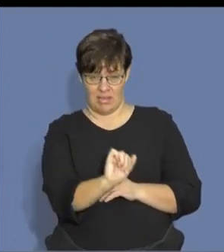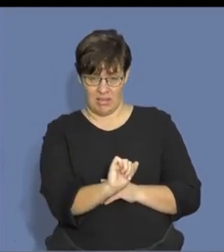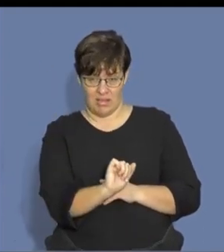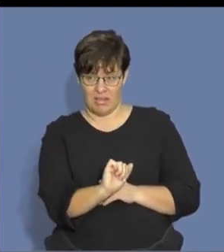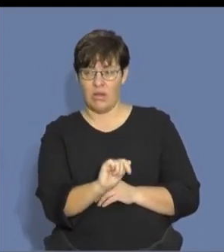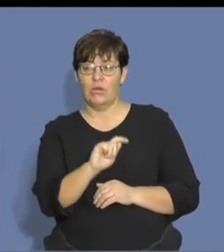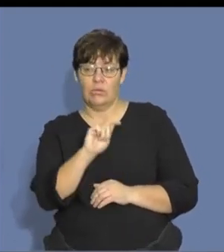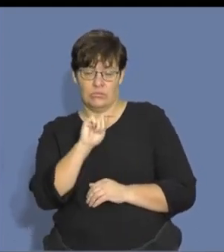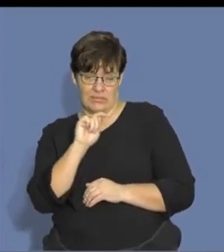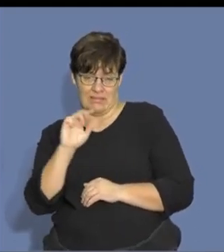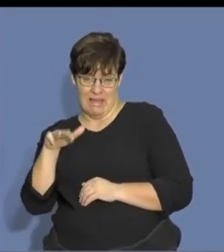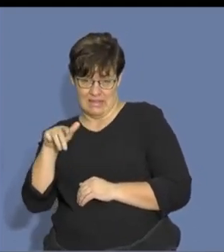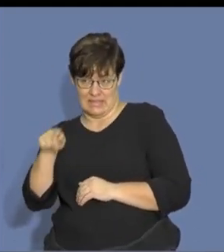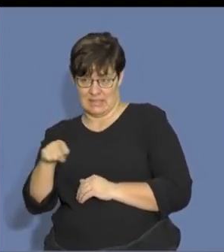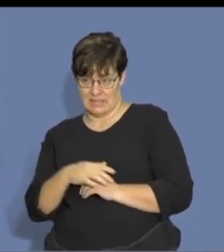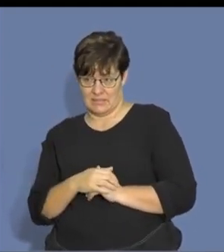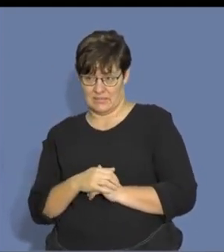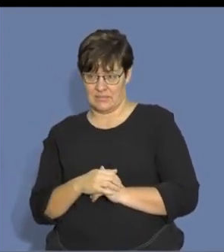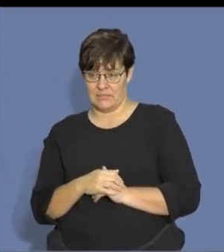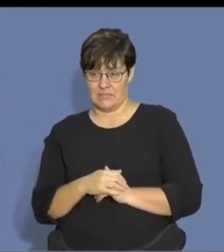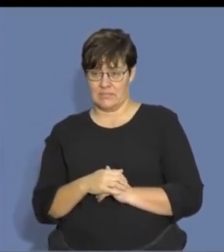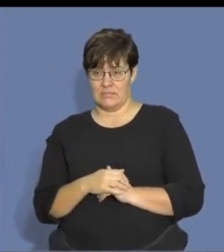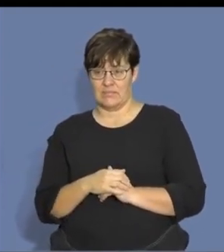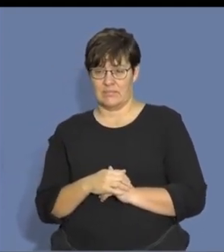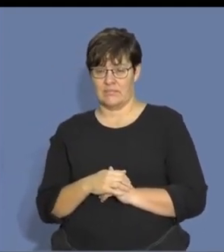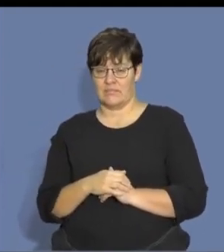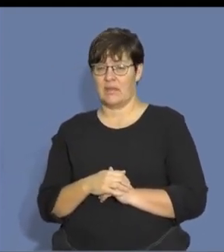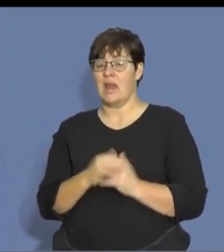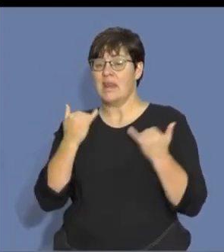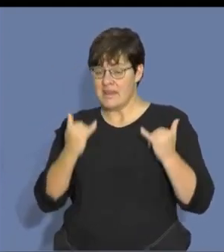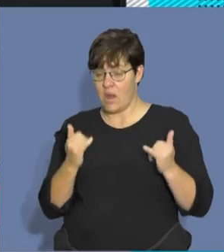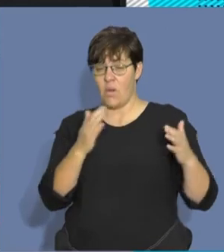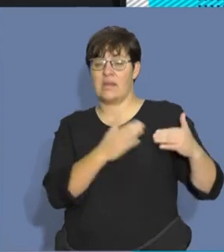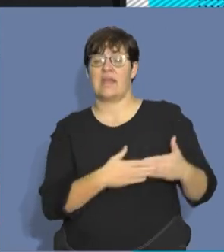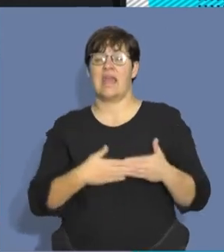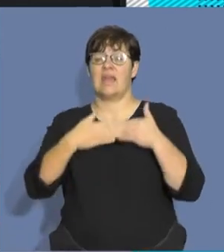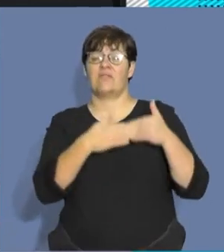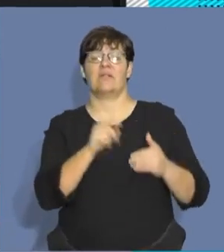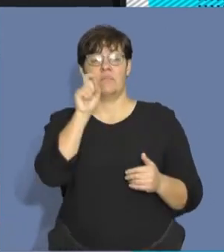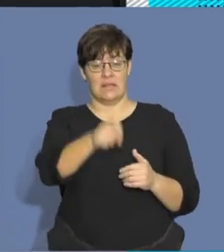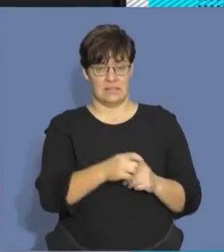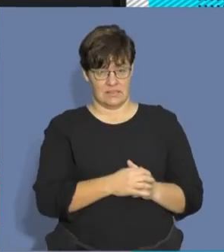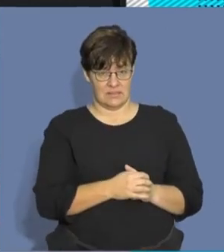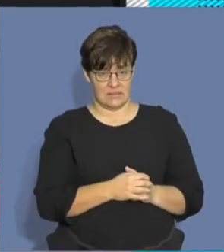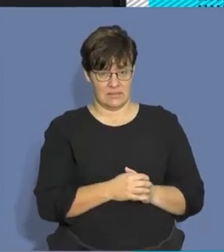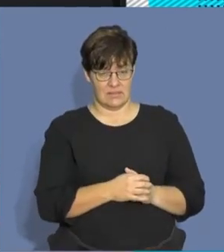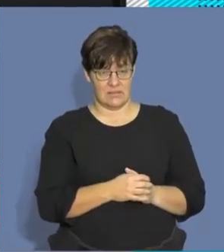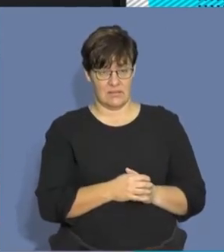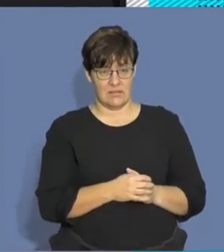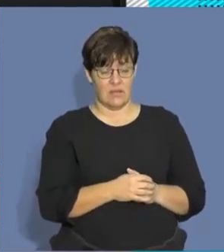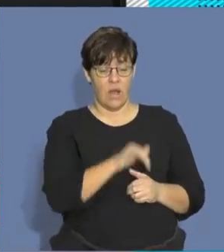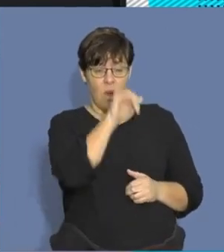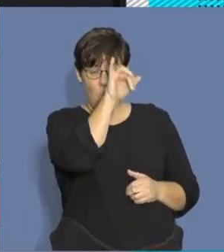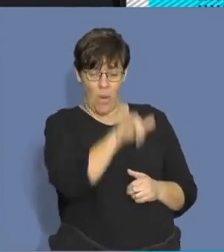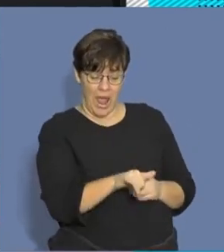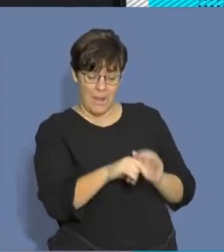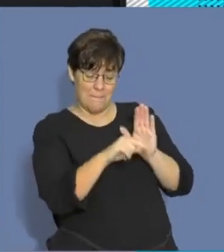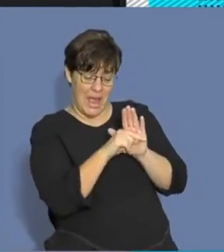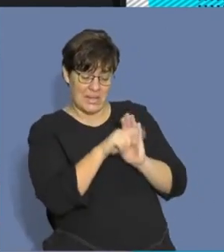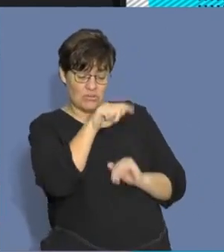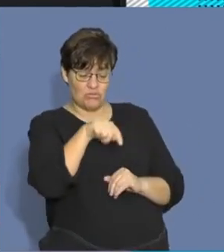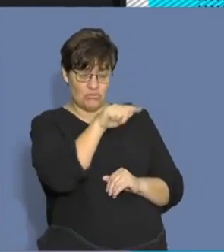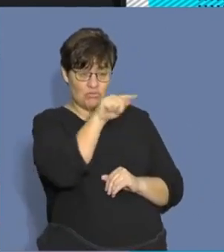true. Now, this is where we need to be super careful, is with that y value minus root 3,